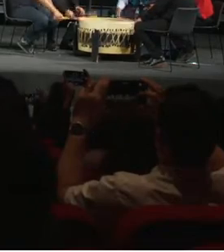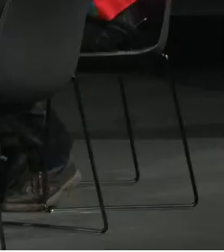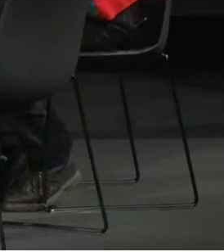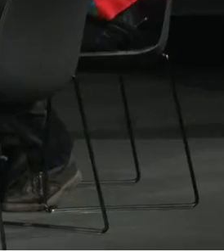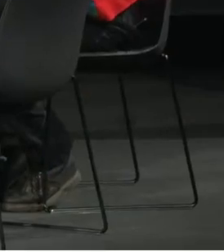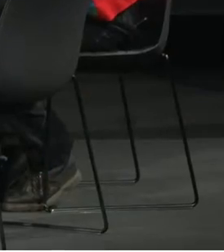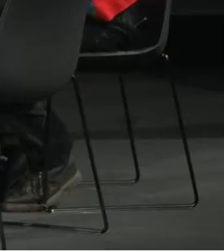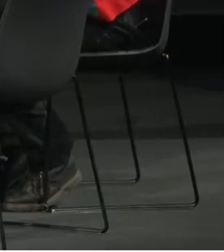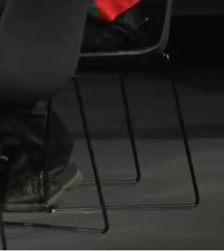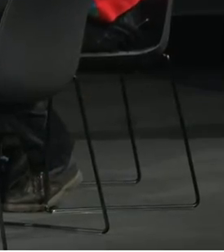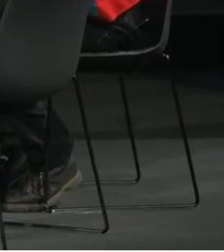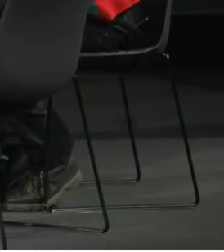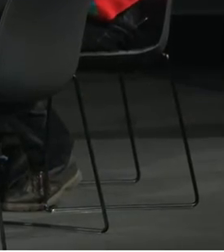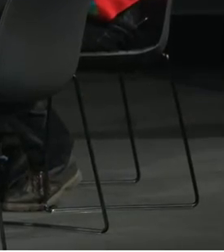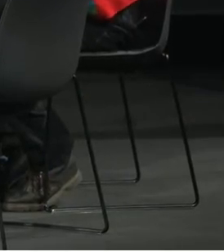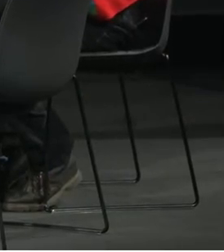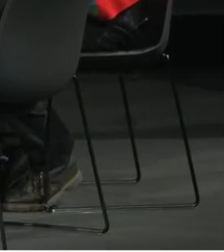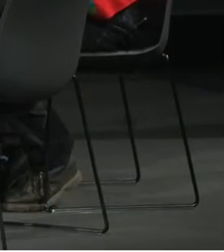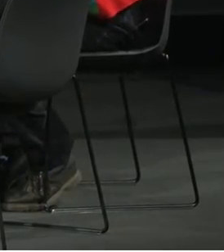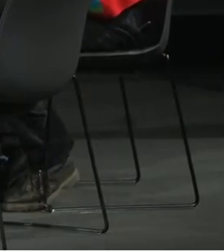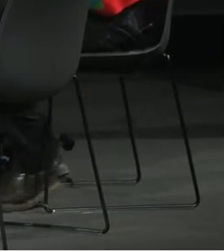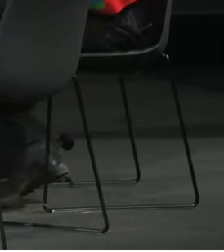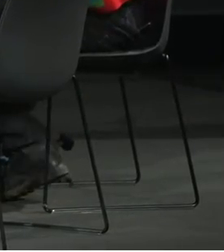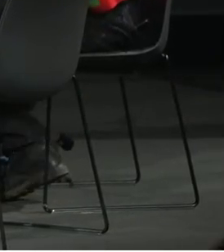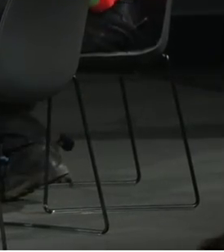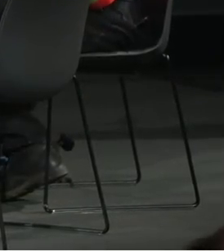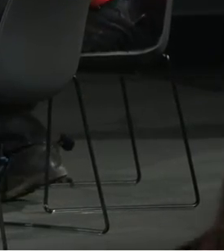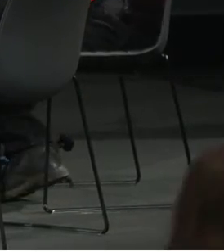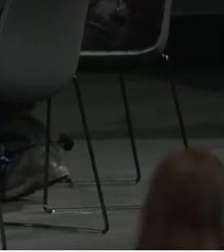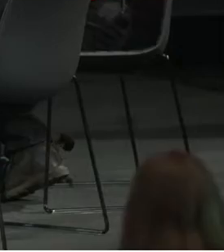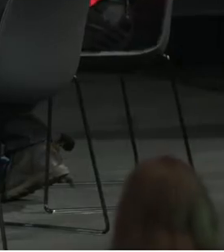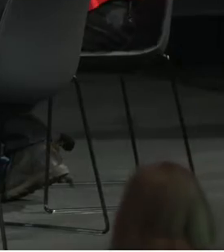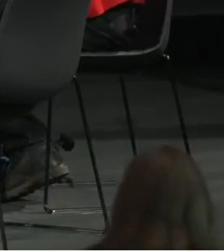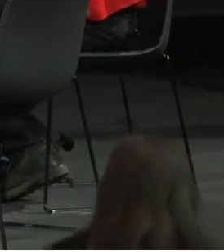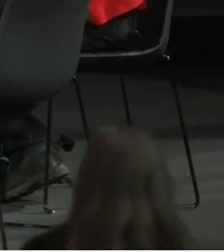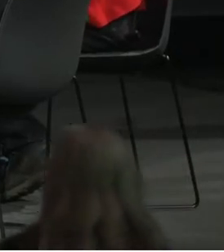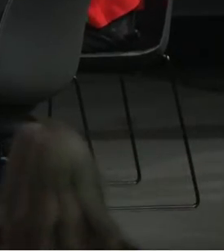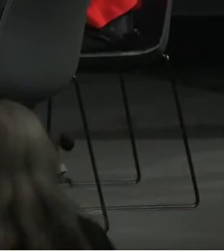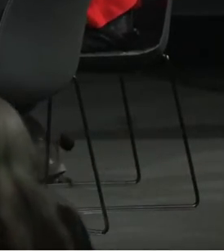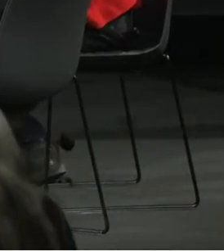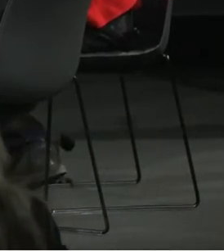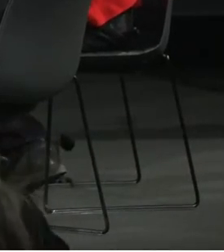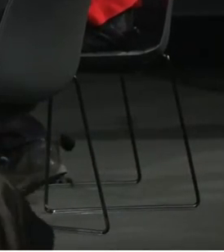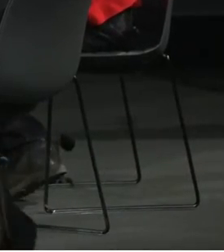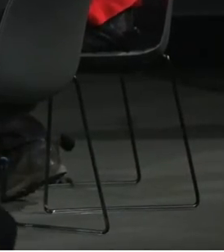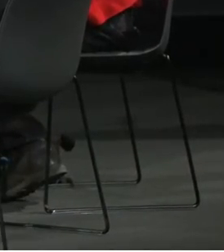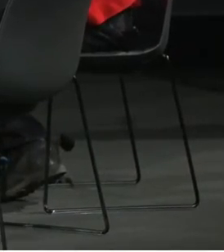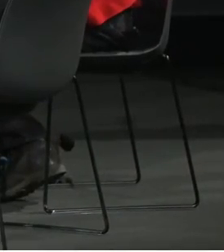Yeah.